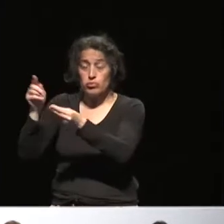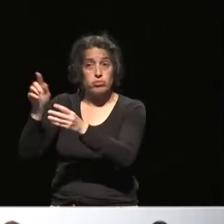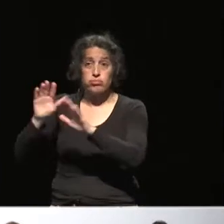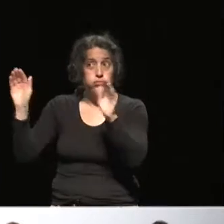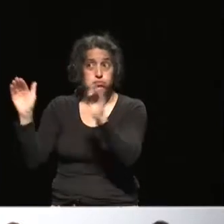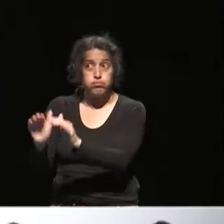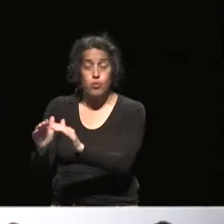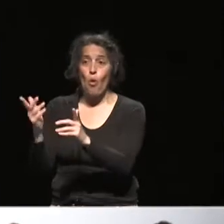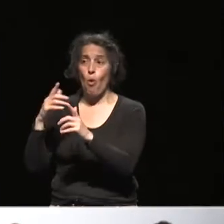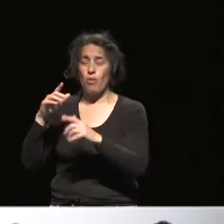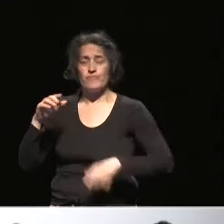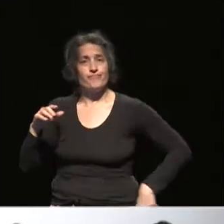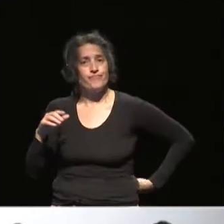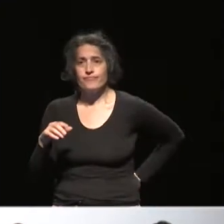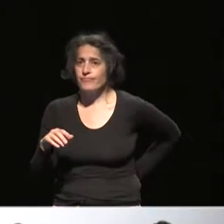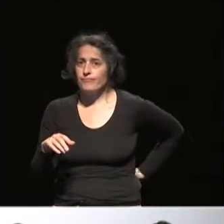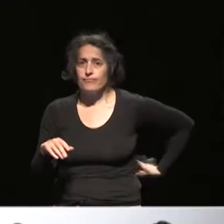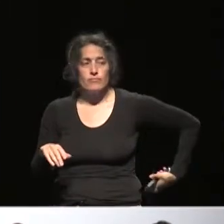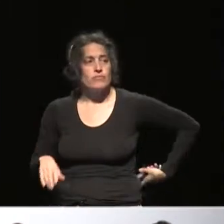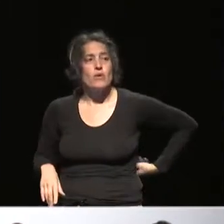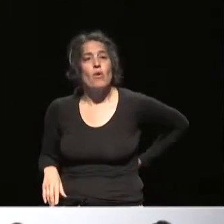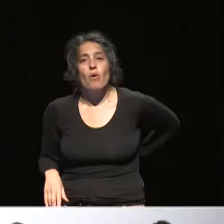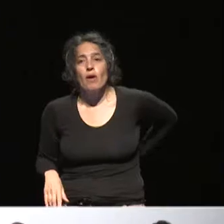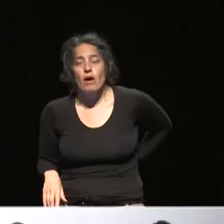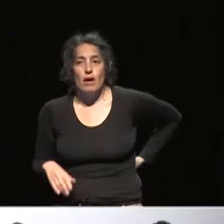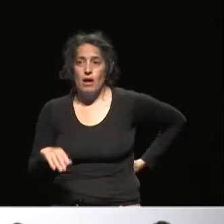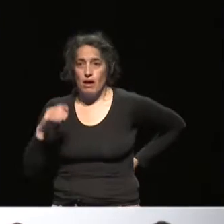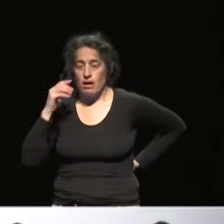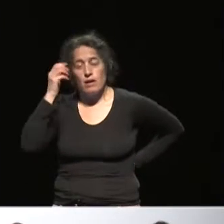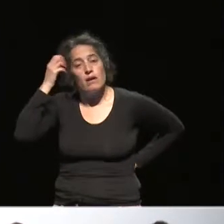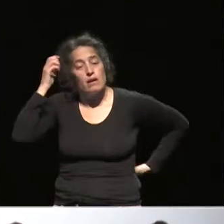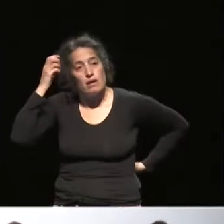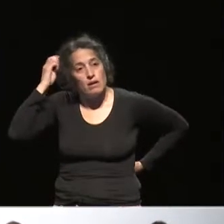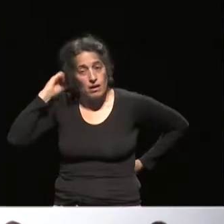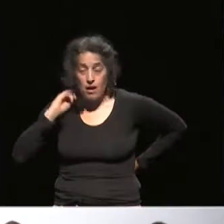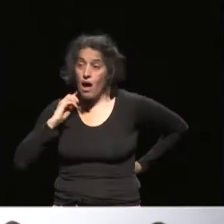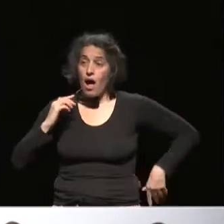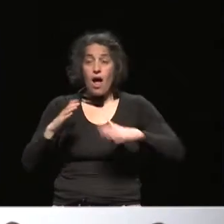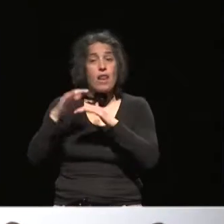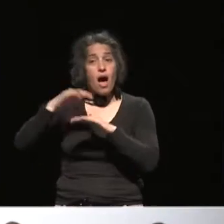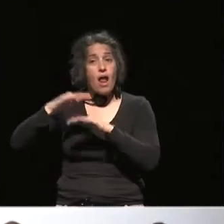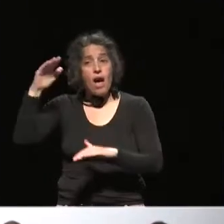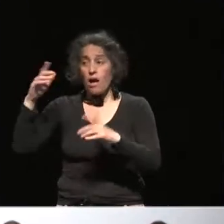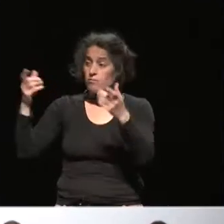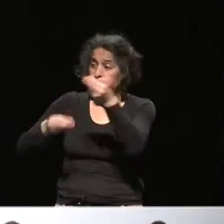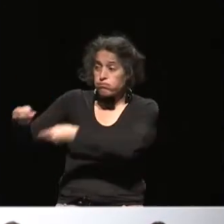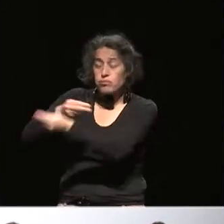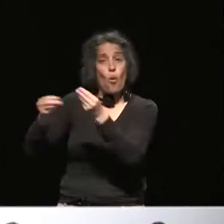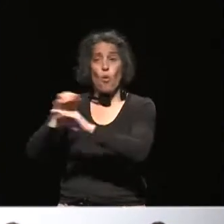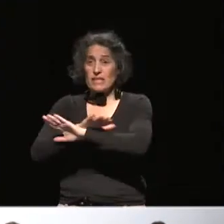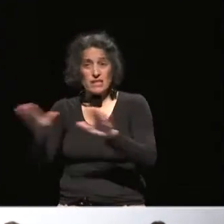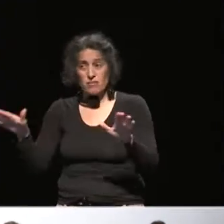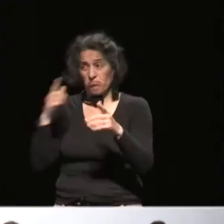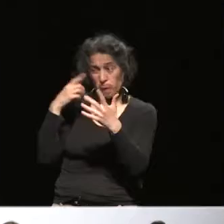How do you think that we can join forces in measuring corruption? Because the problem is that the main indicators